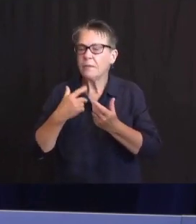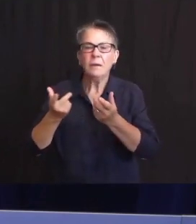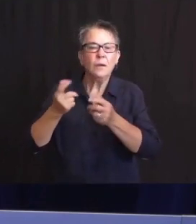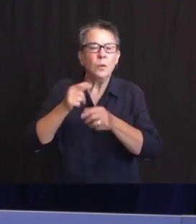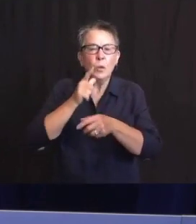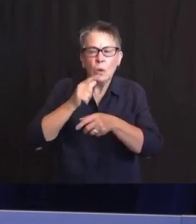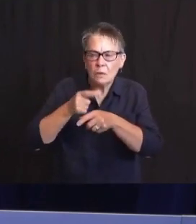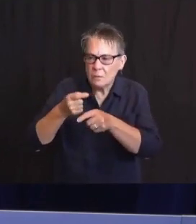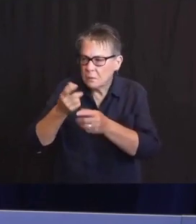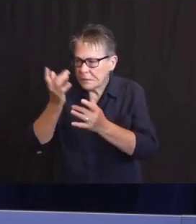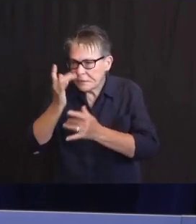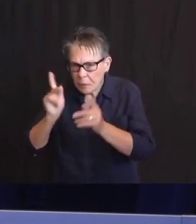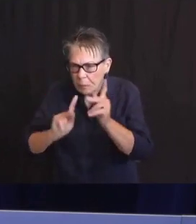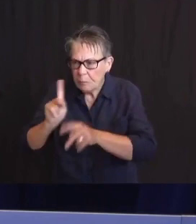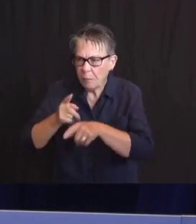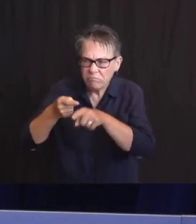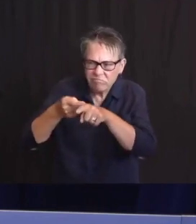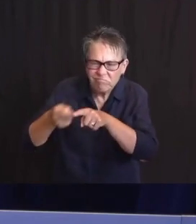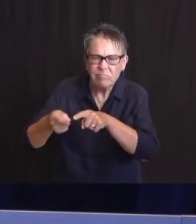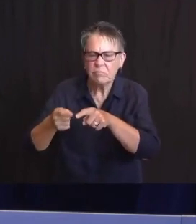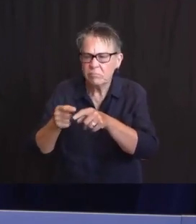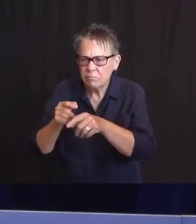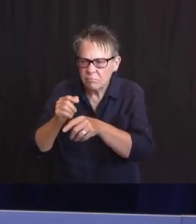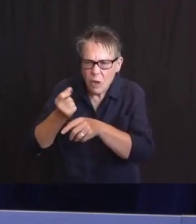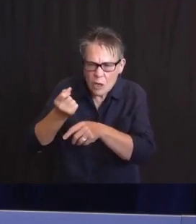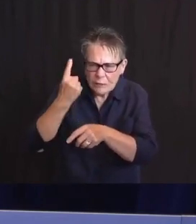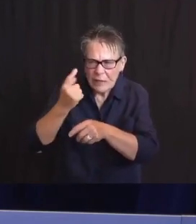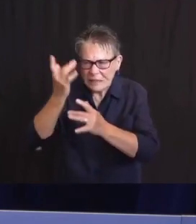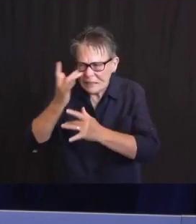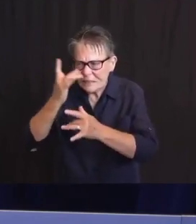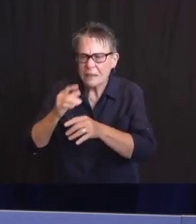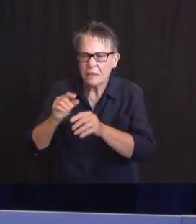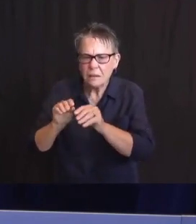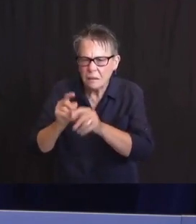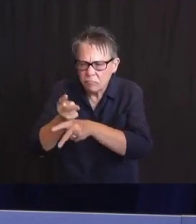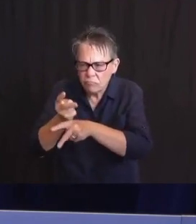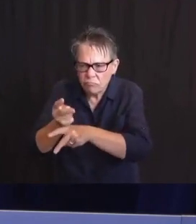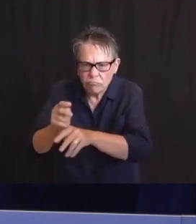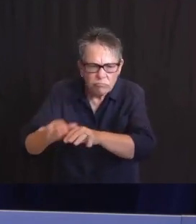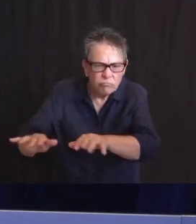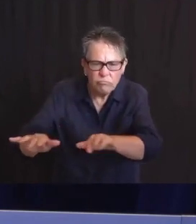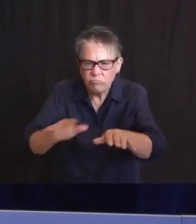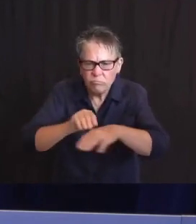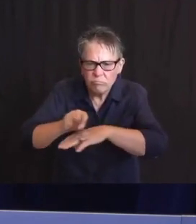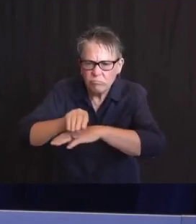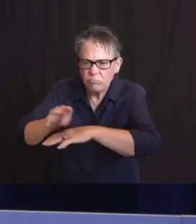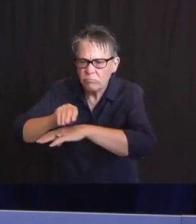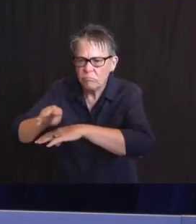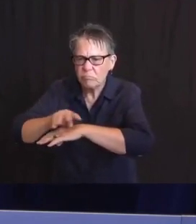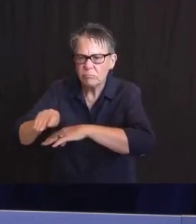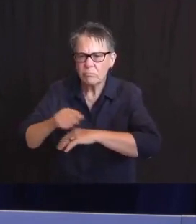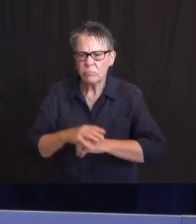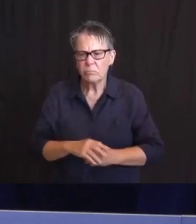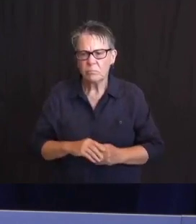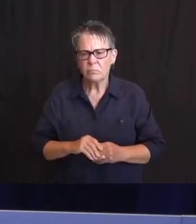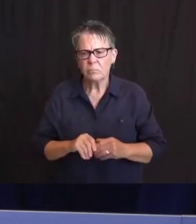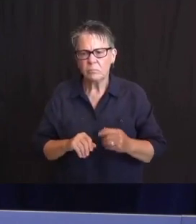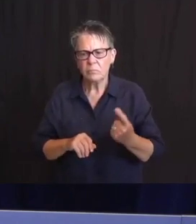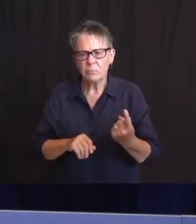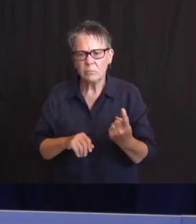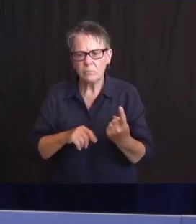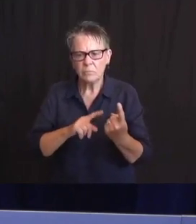areas. They'll help individuals exposed to COVID with needs such as housing, food, mental health and